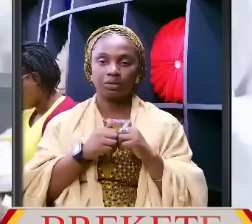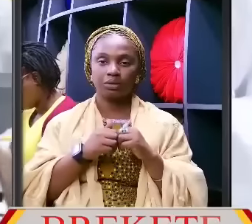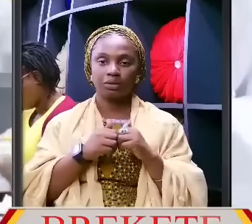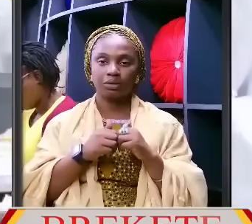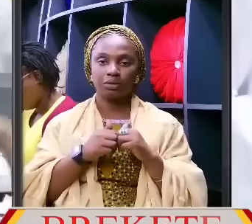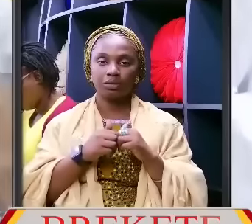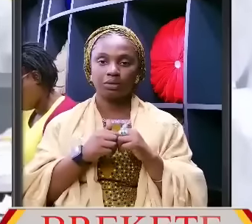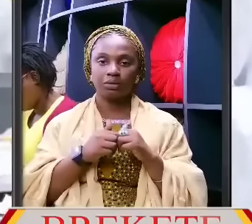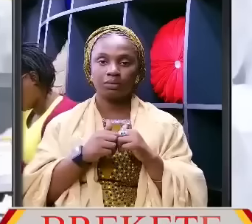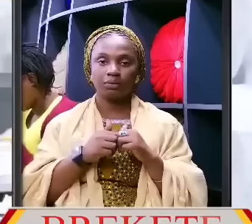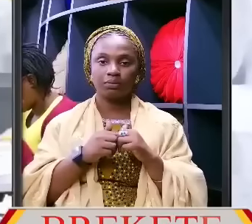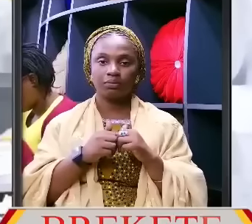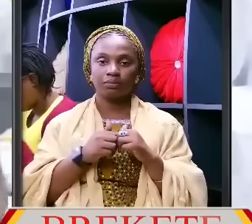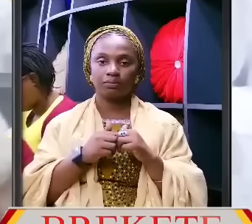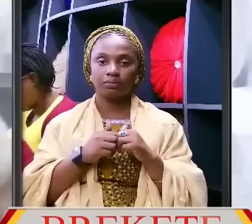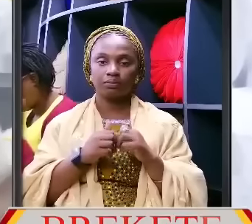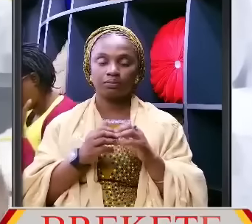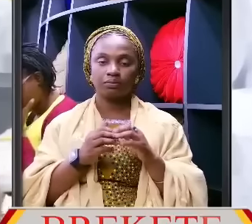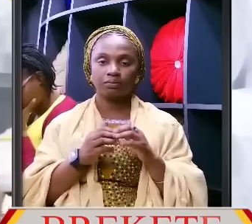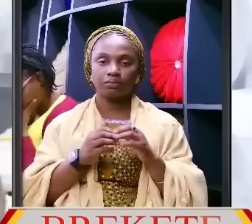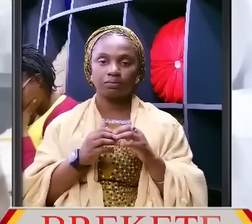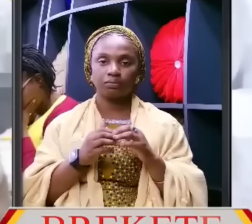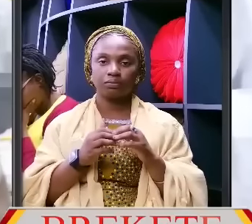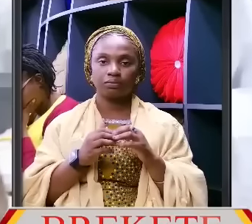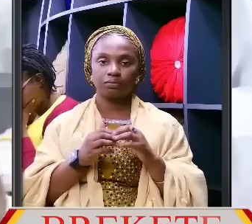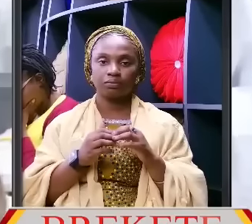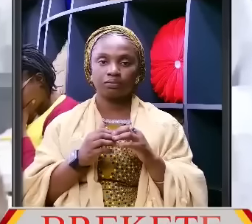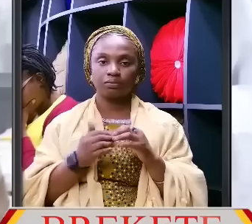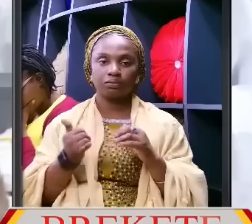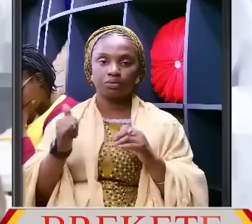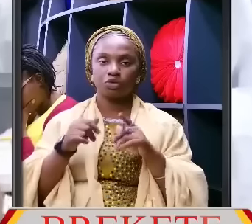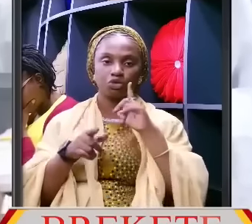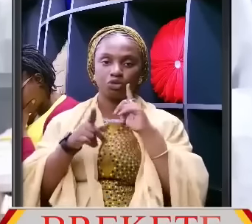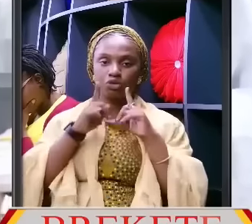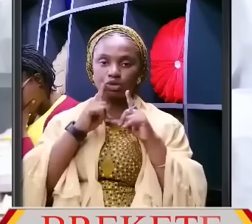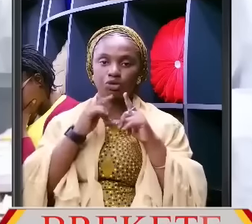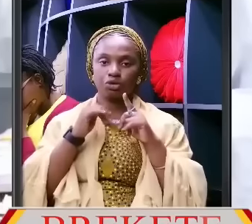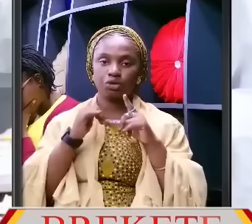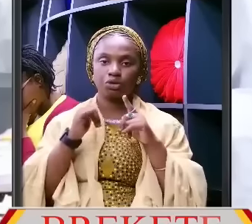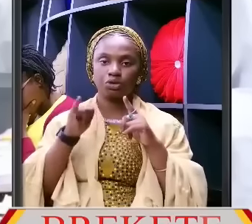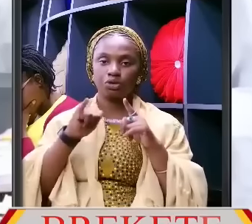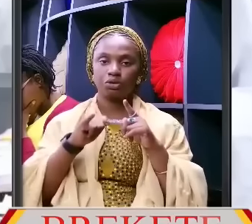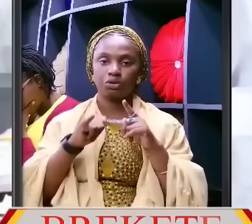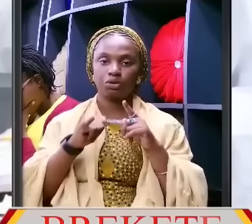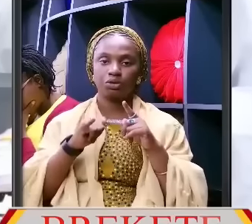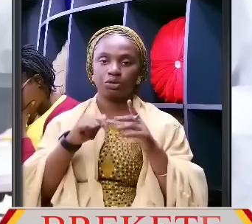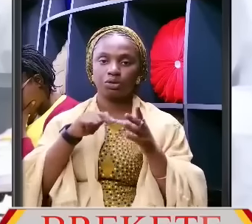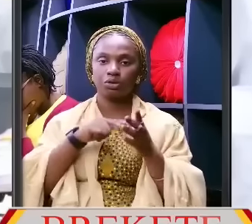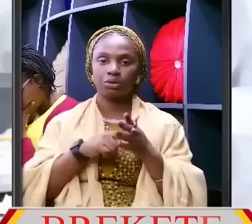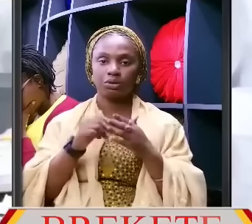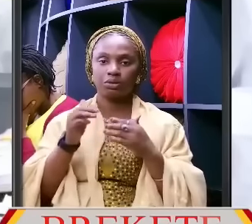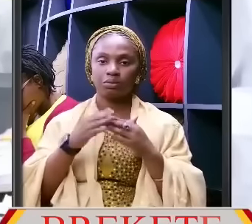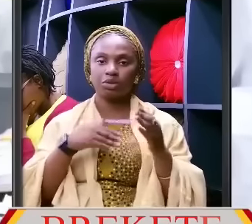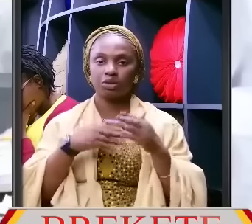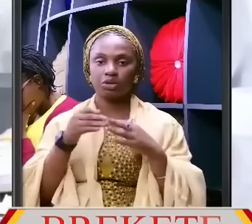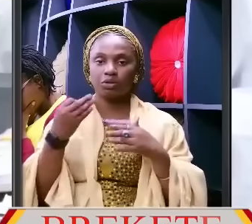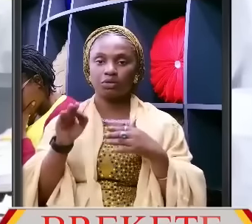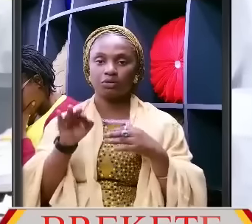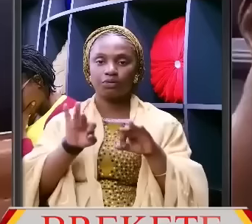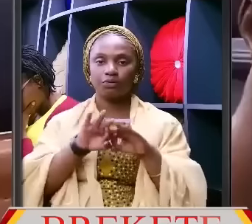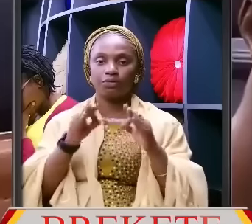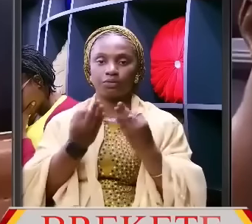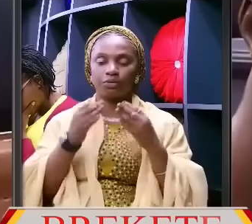ya nilu oni ewe monoyo. Okay, they say Nasaru build the family house. Now still